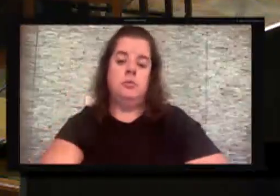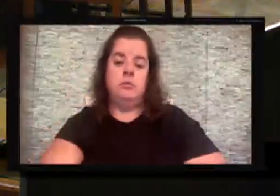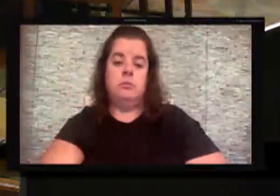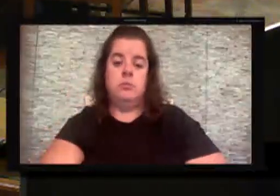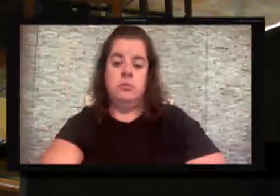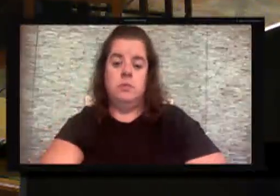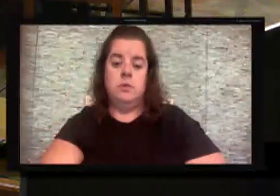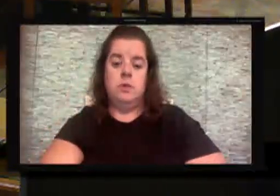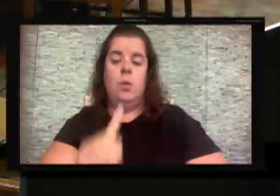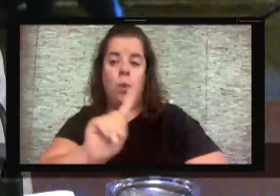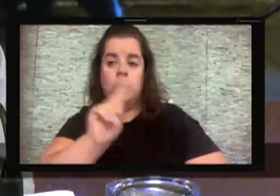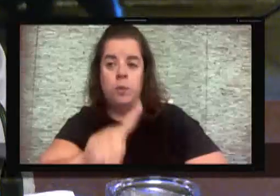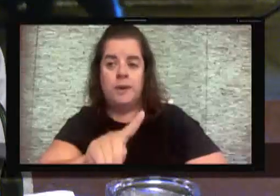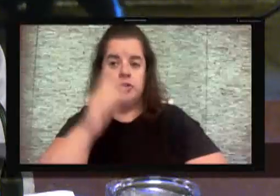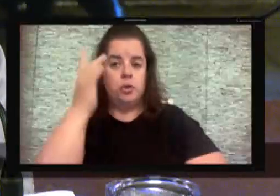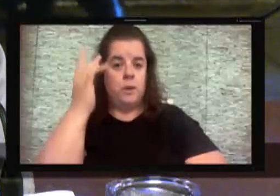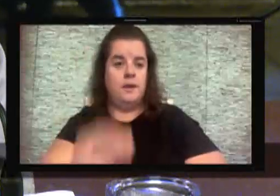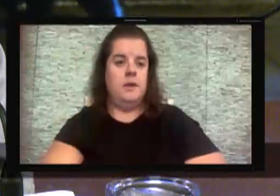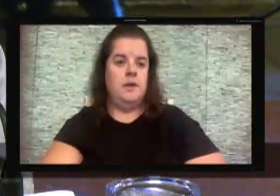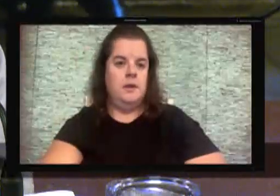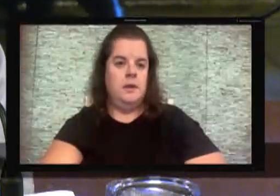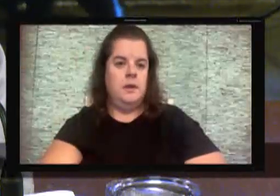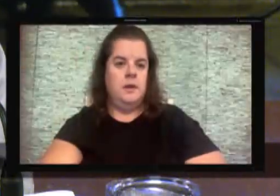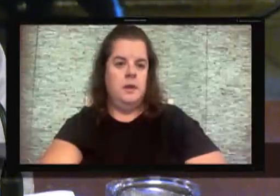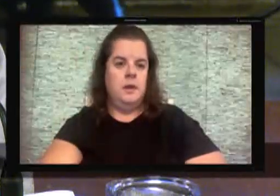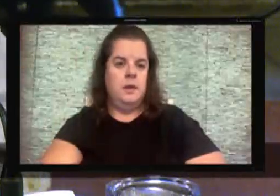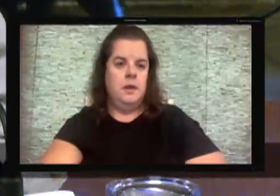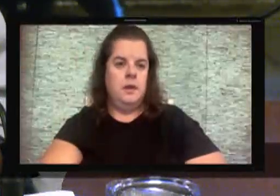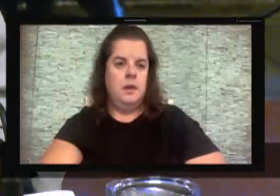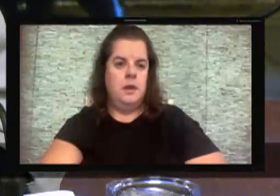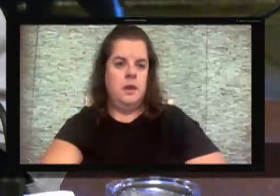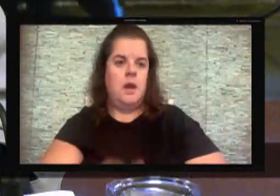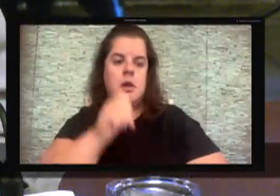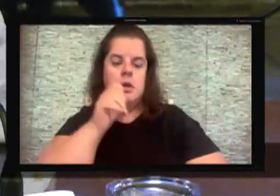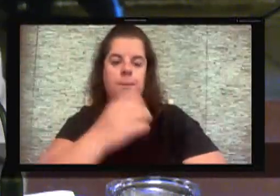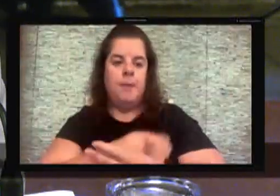is, why are these unbudgeted expenses?